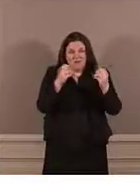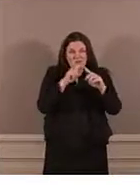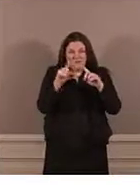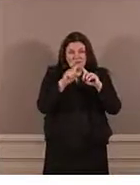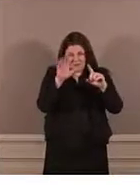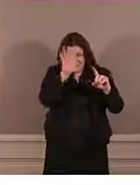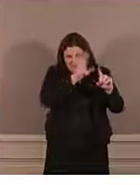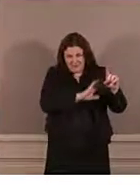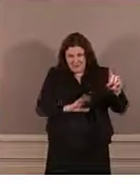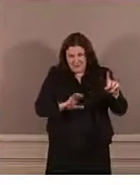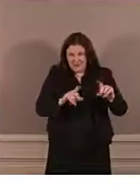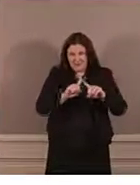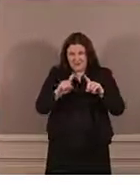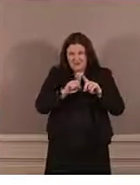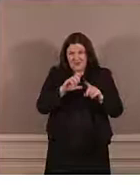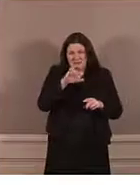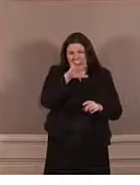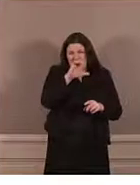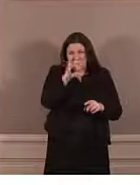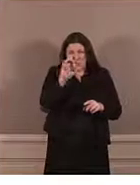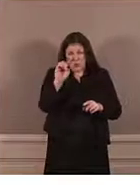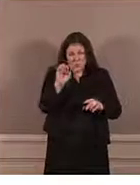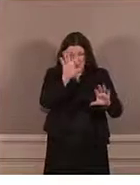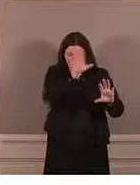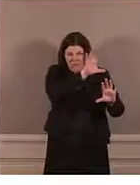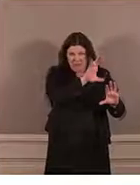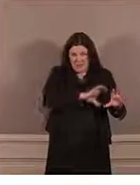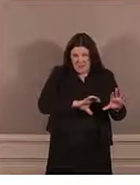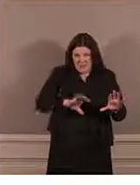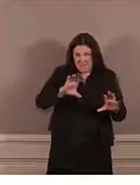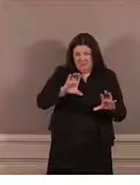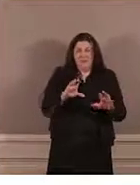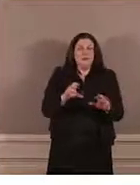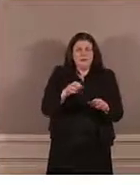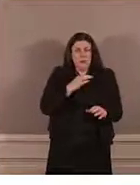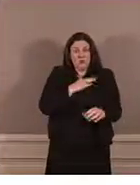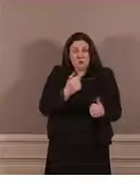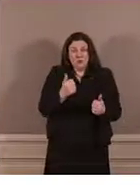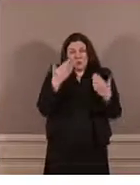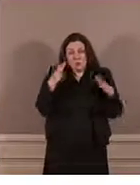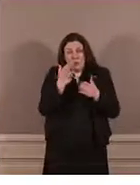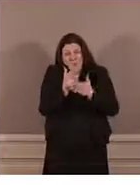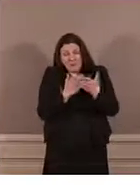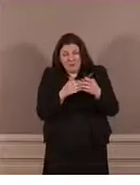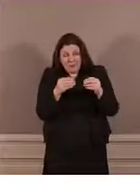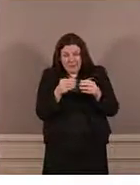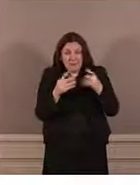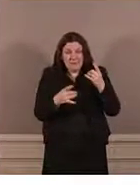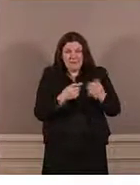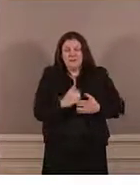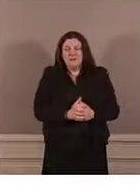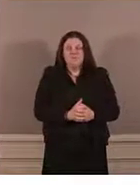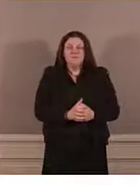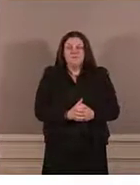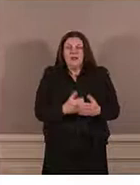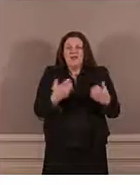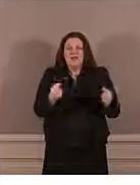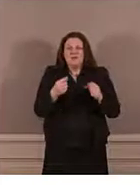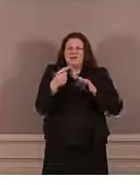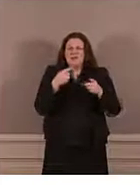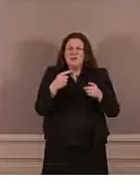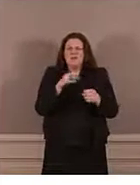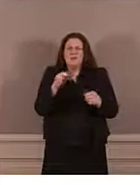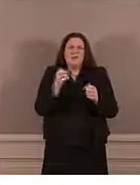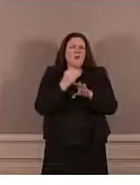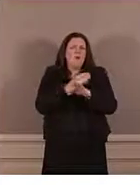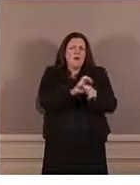of settings across all CHO areas, which was good. We also got responses from all organisations of different types and sizes and with a